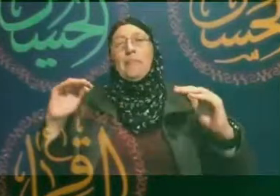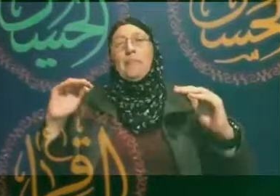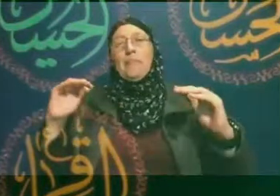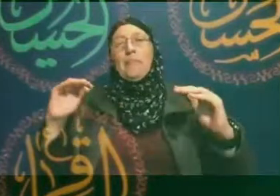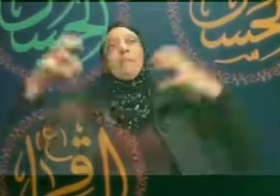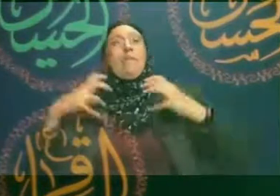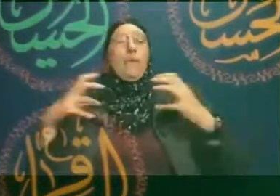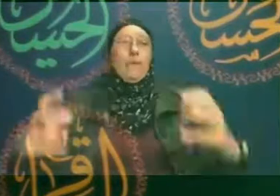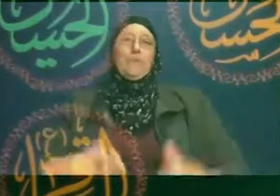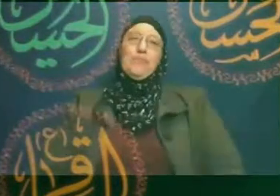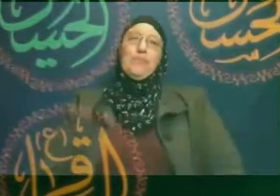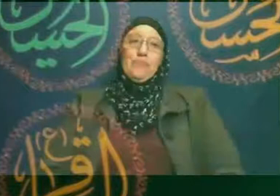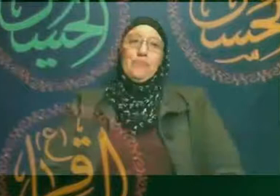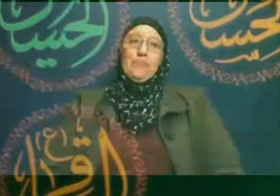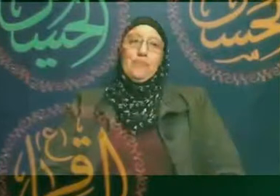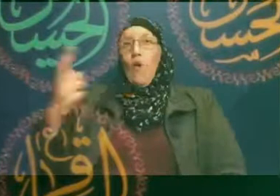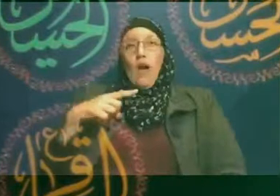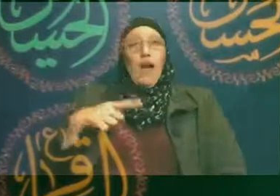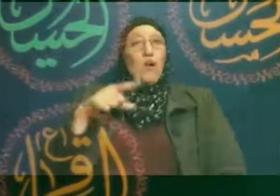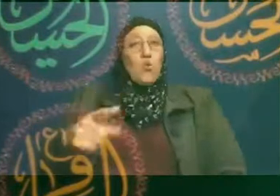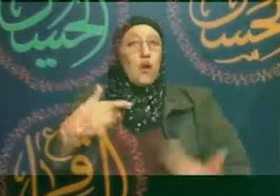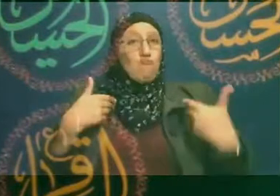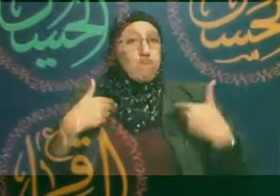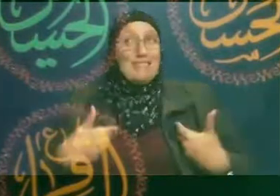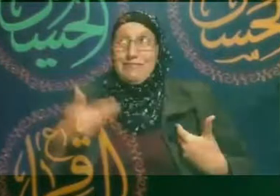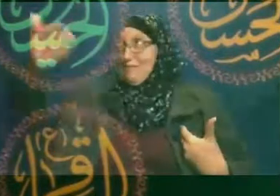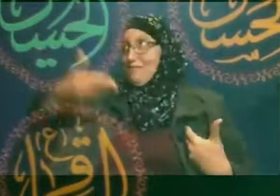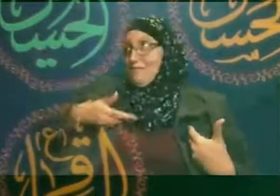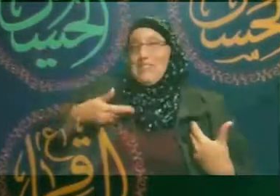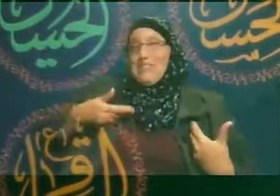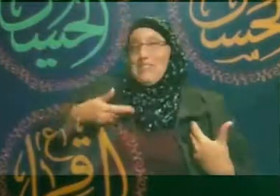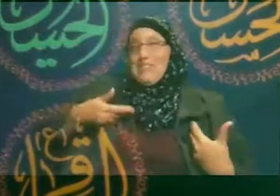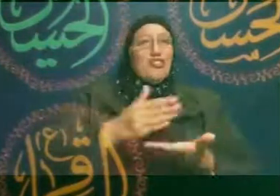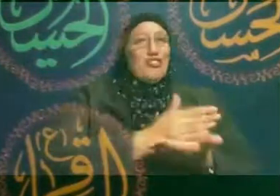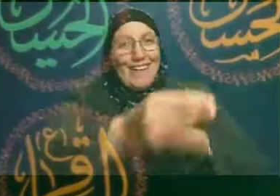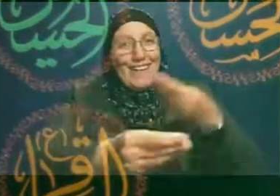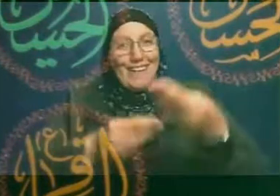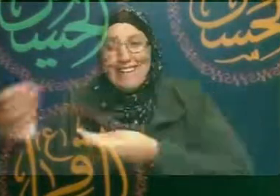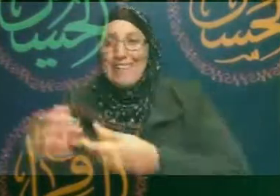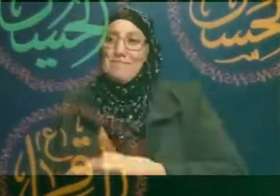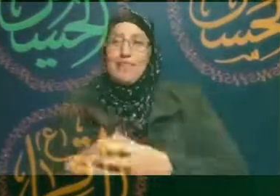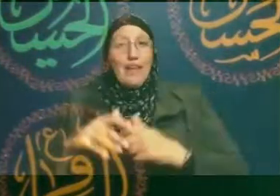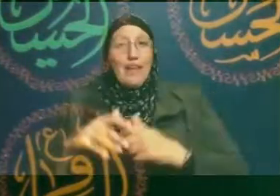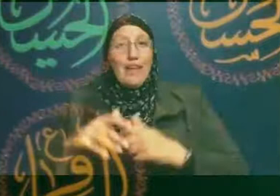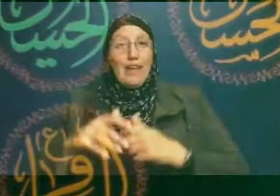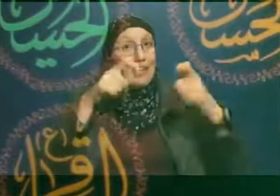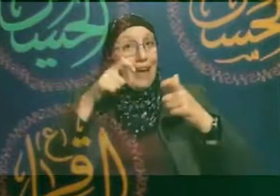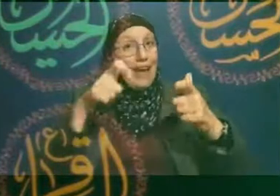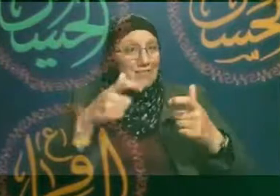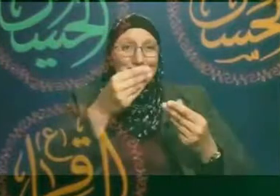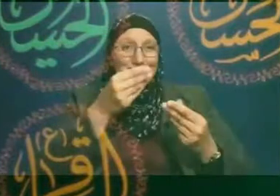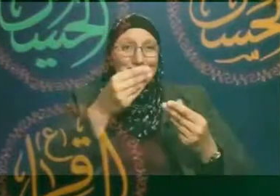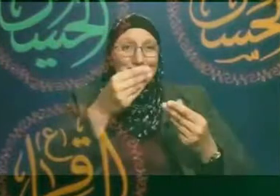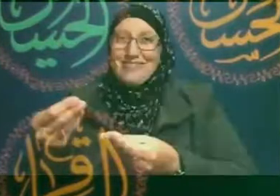your wealth or whatever God has bestowed upon you with others, the more you care and share, the more selfless you